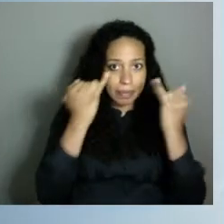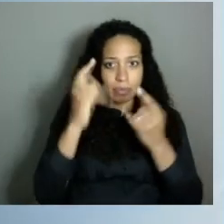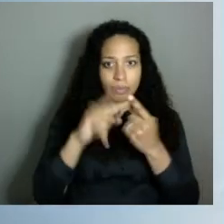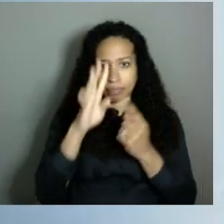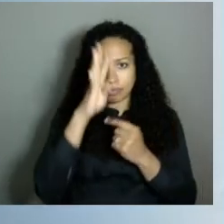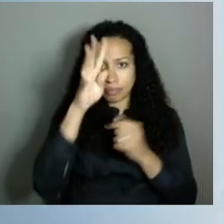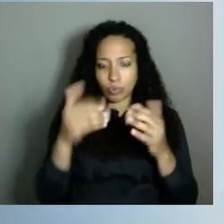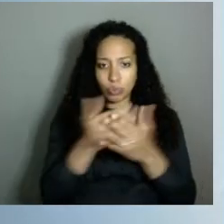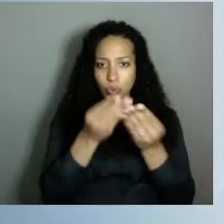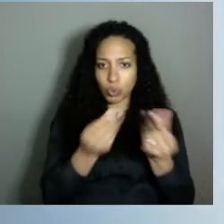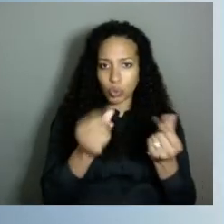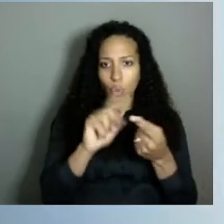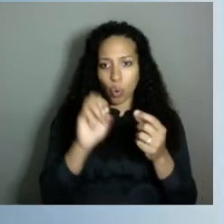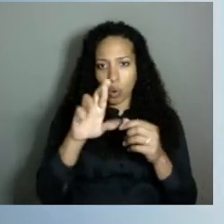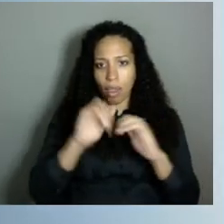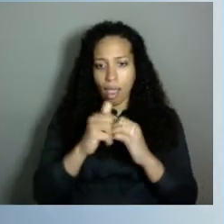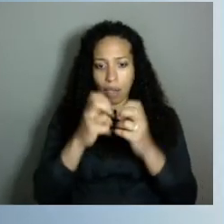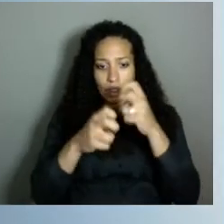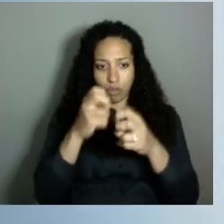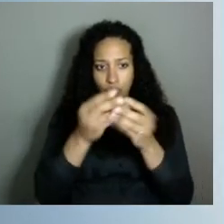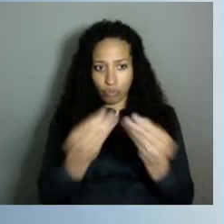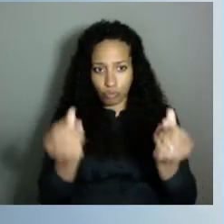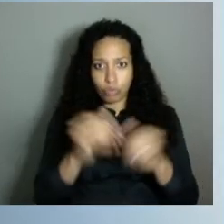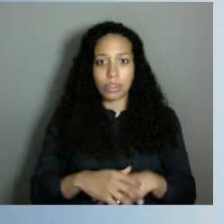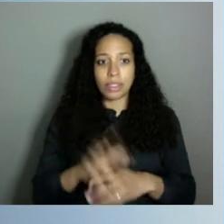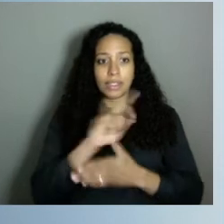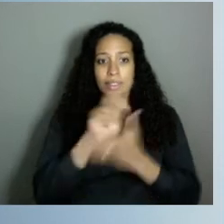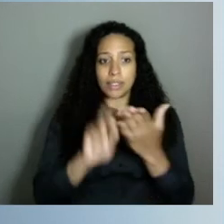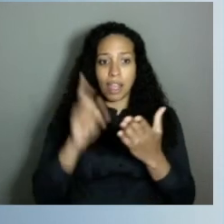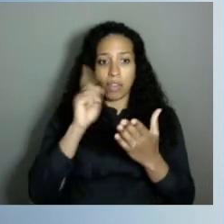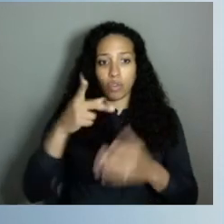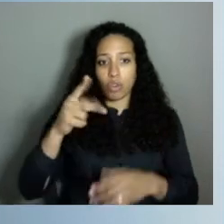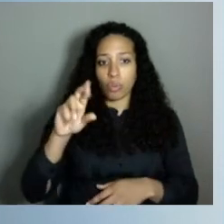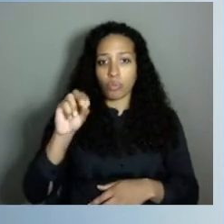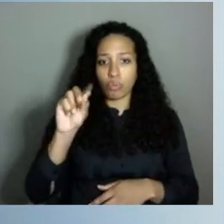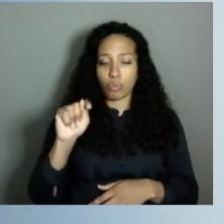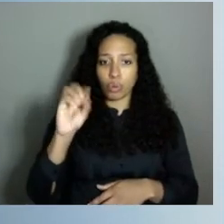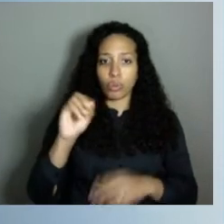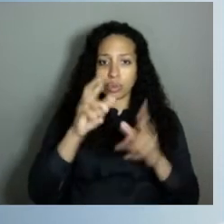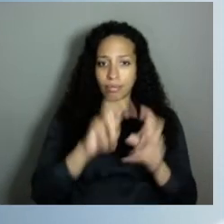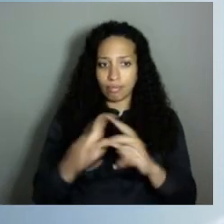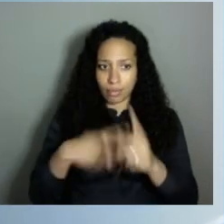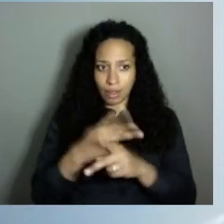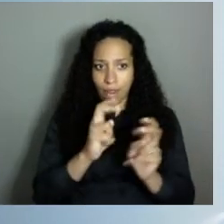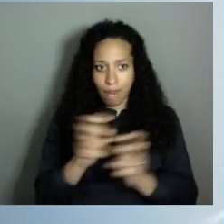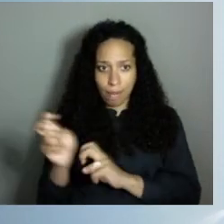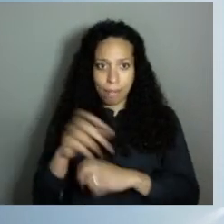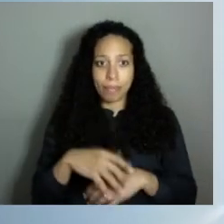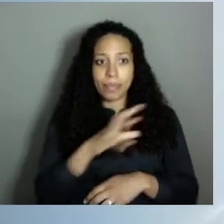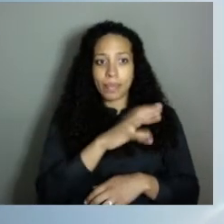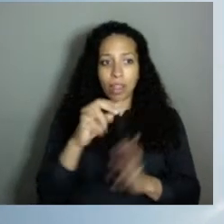an issue, design and prototyping of a working solution, and the demonstration and readout with the client to